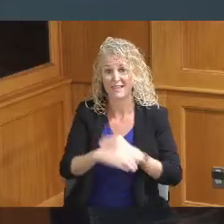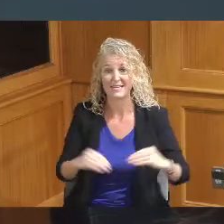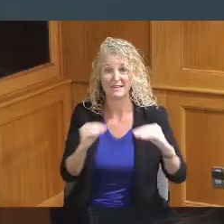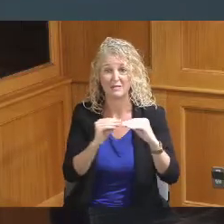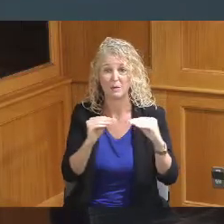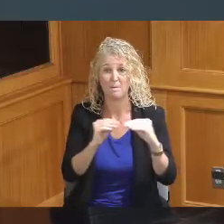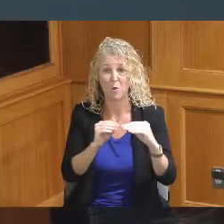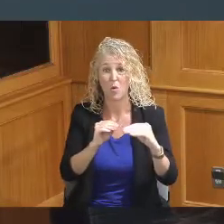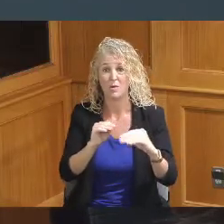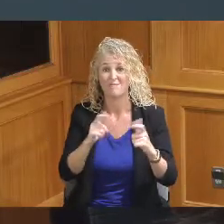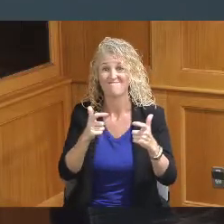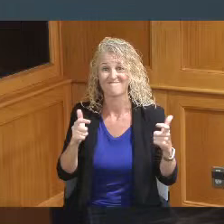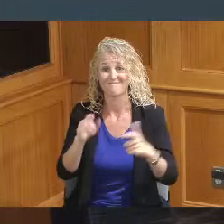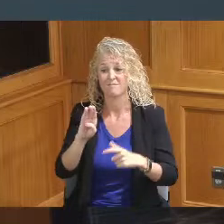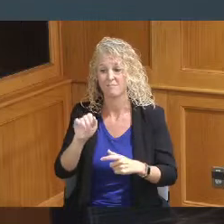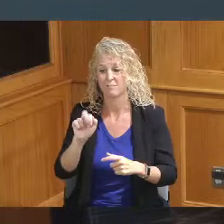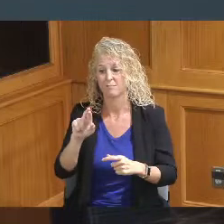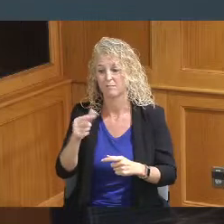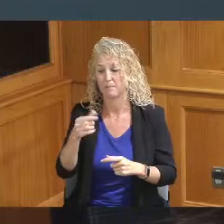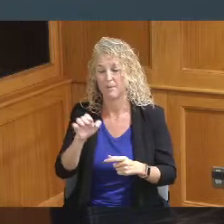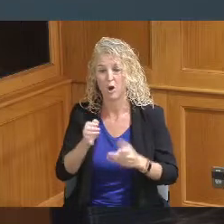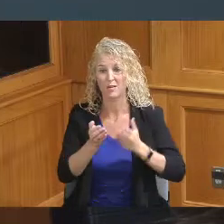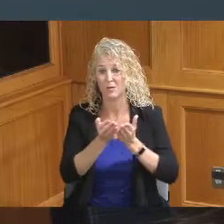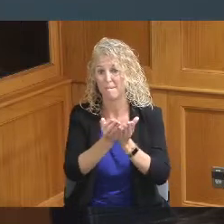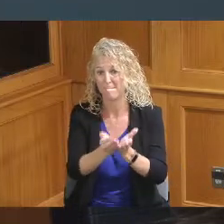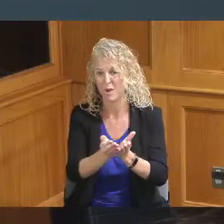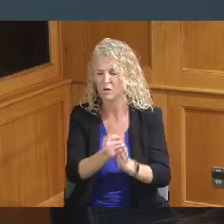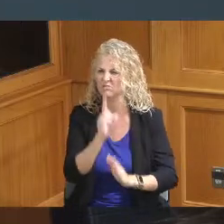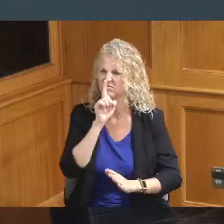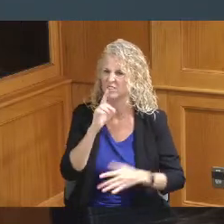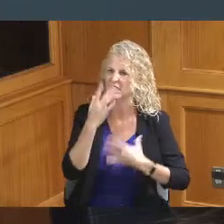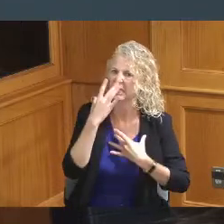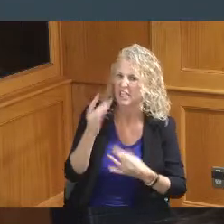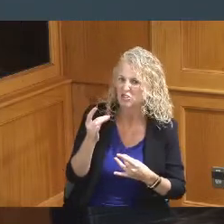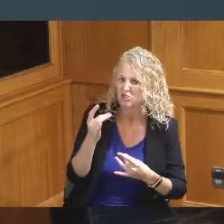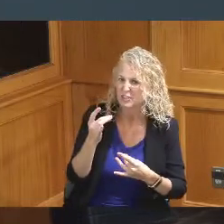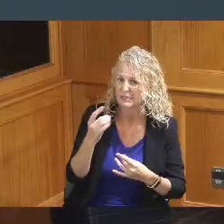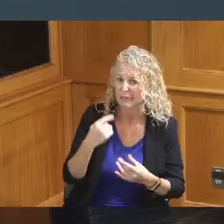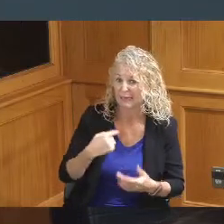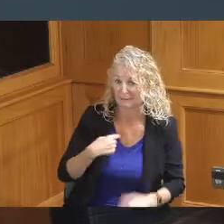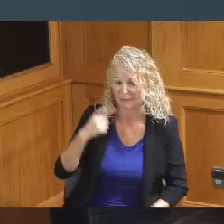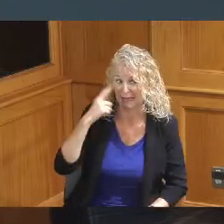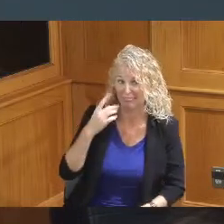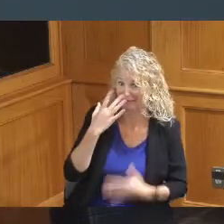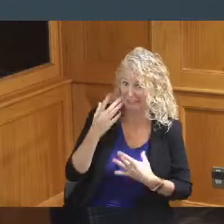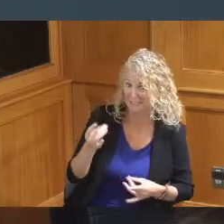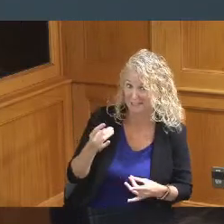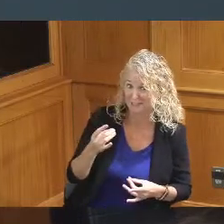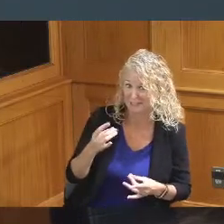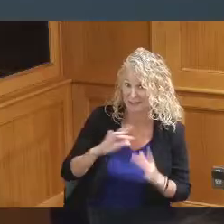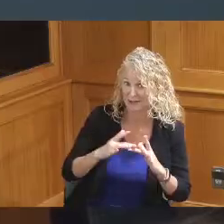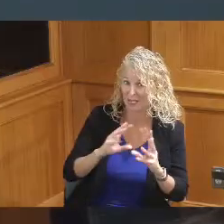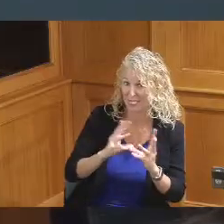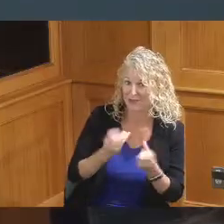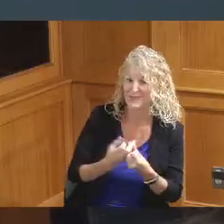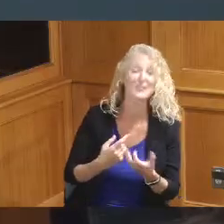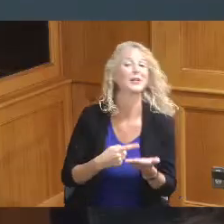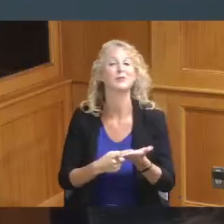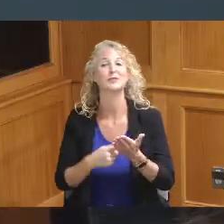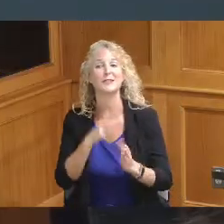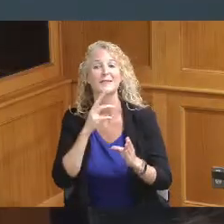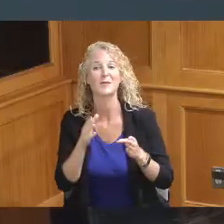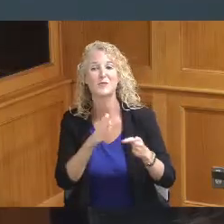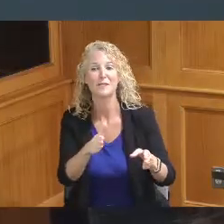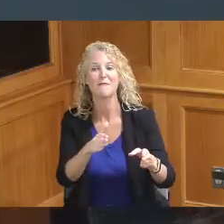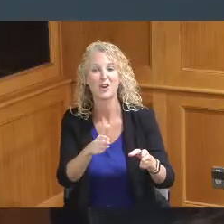now to be built. But they'll be having it's a very interesting, believe it or not, webinar to talk about the river and river traffic and